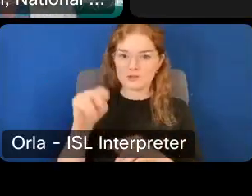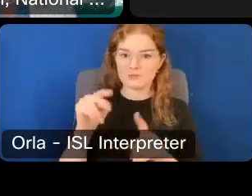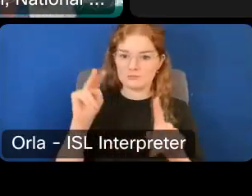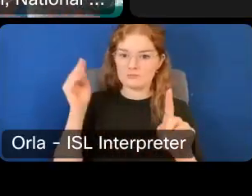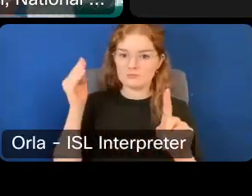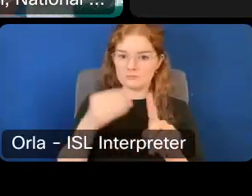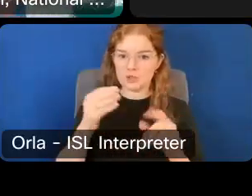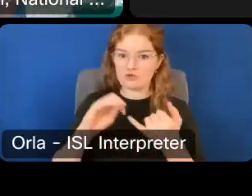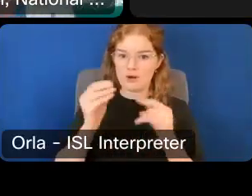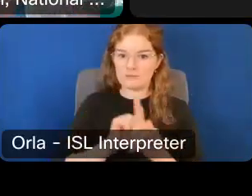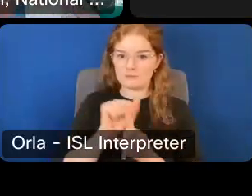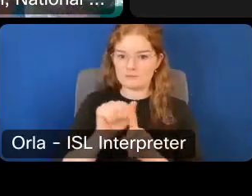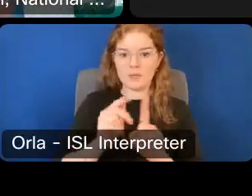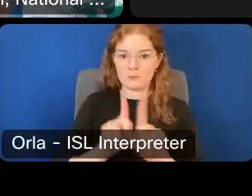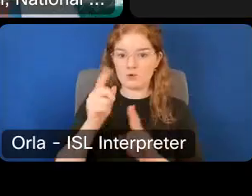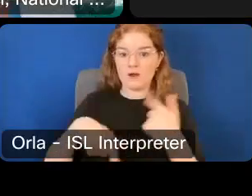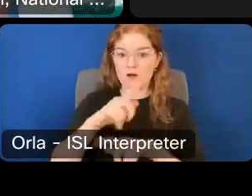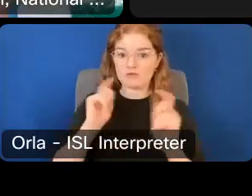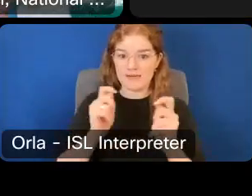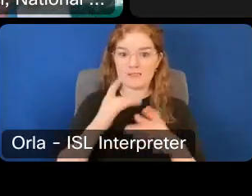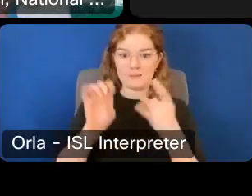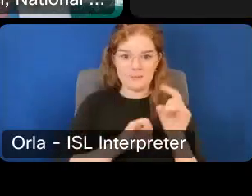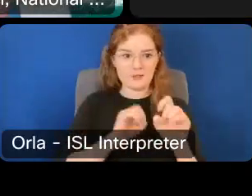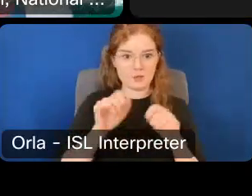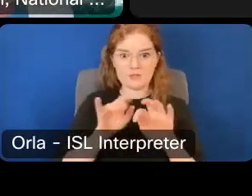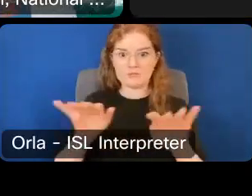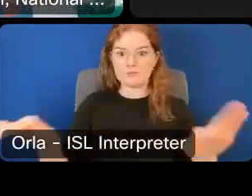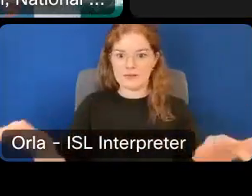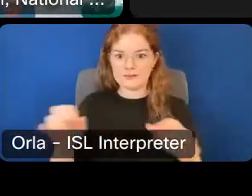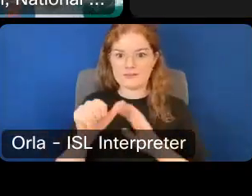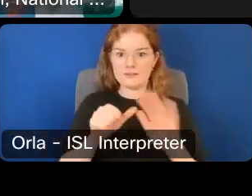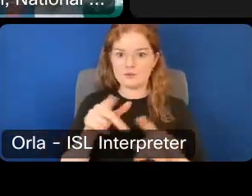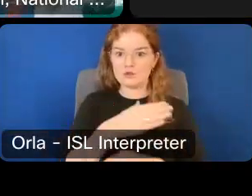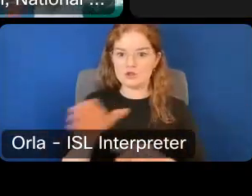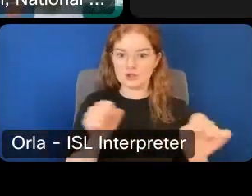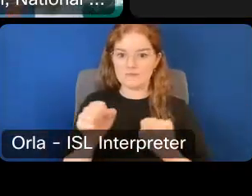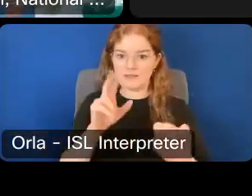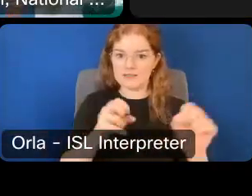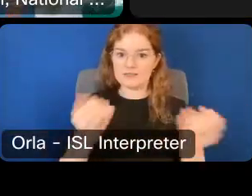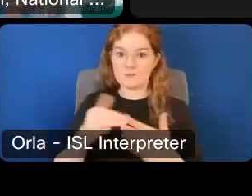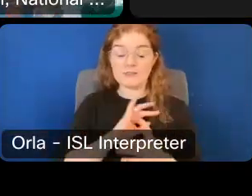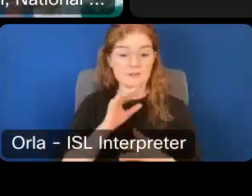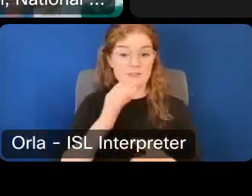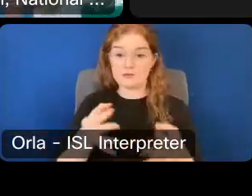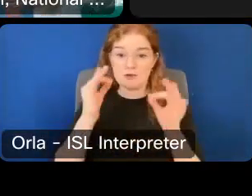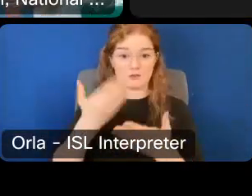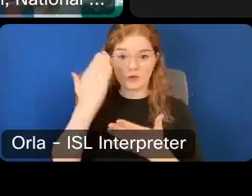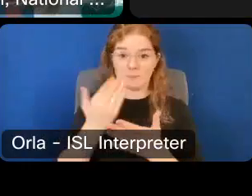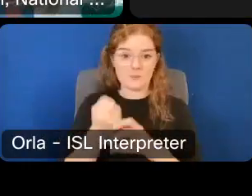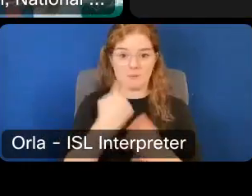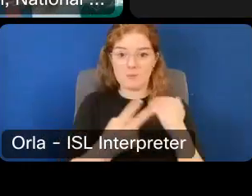training that we deliver and that we pass on the skills for services to deliver themselves. So it's great to learn more about both of those